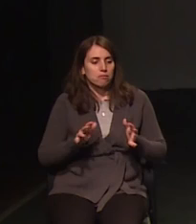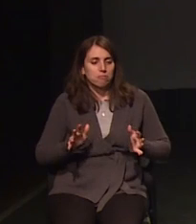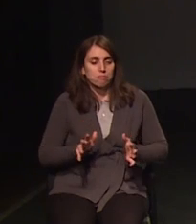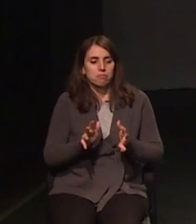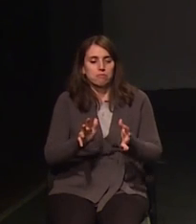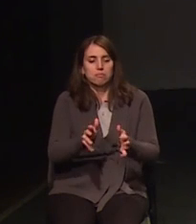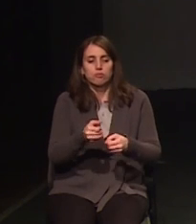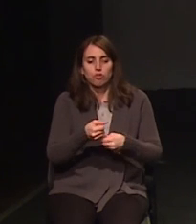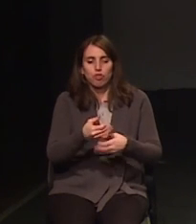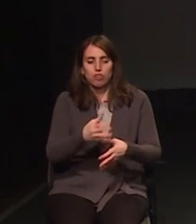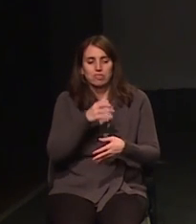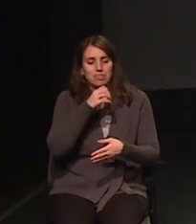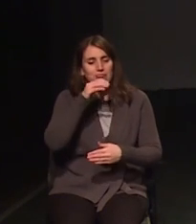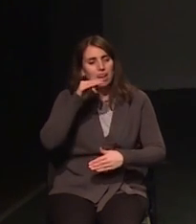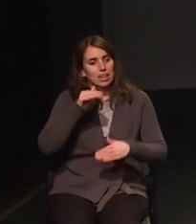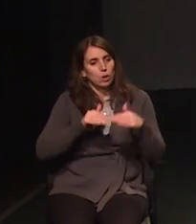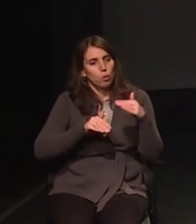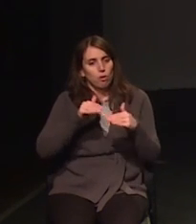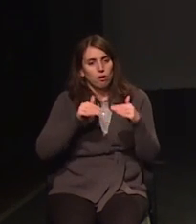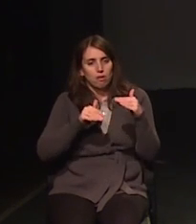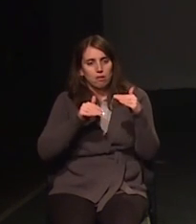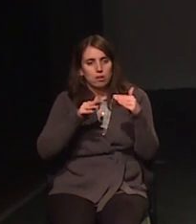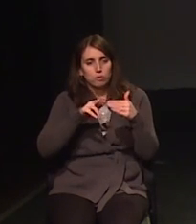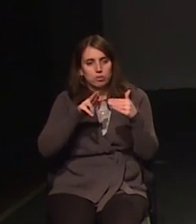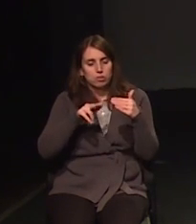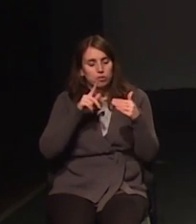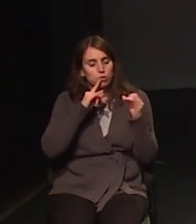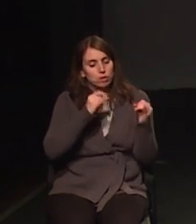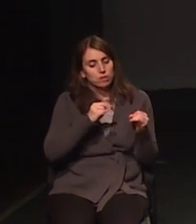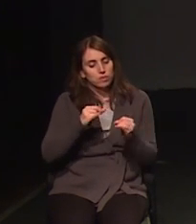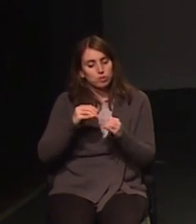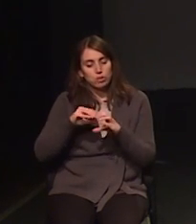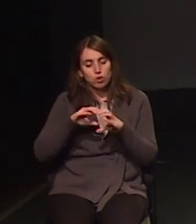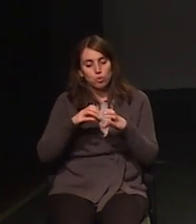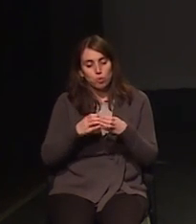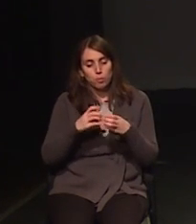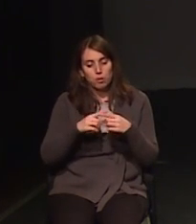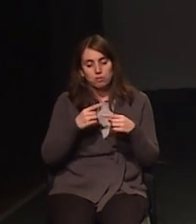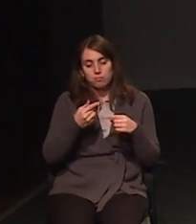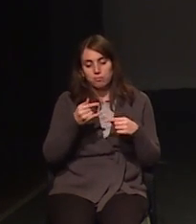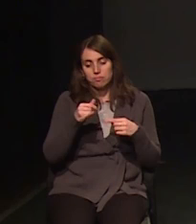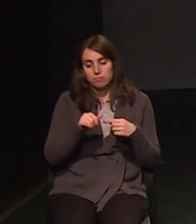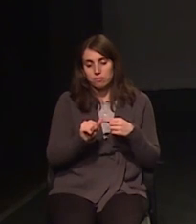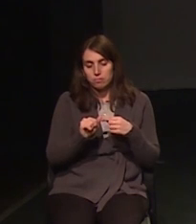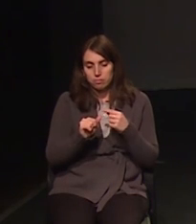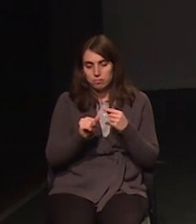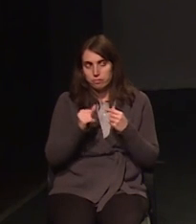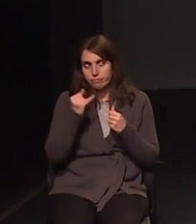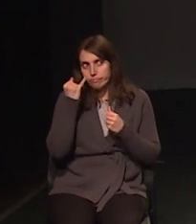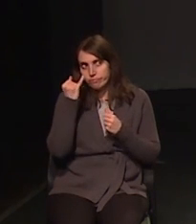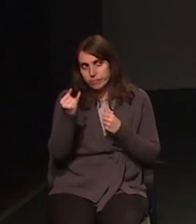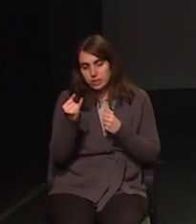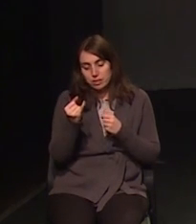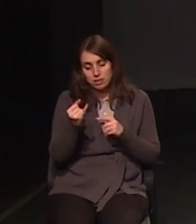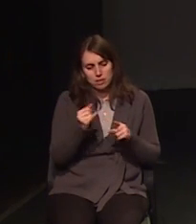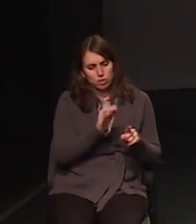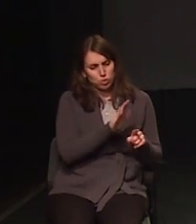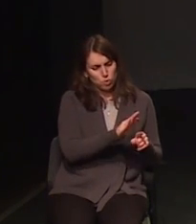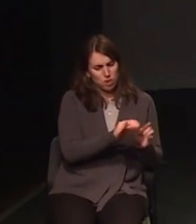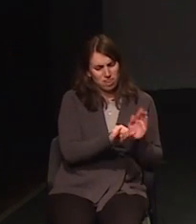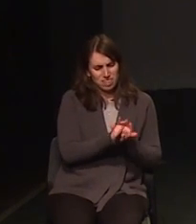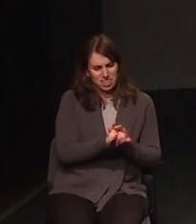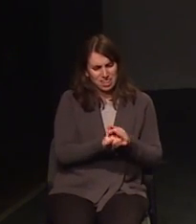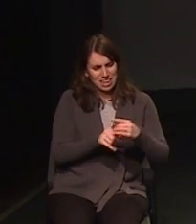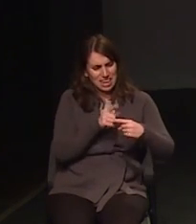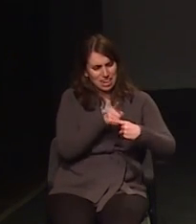individuals and groups. But it is GIA's belief that ALANA individuals whose identities intersect with those of these